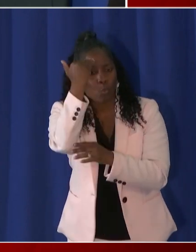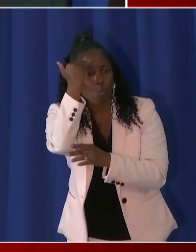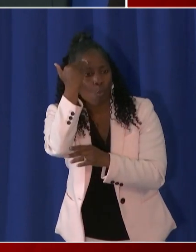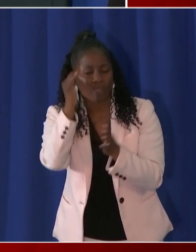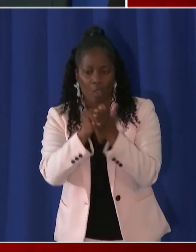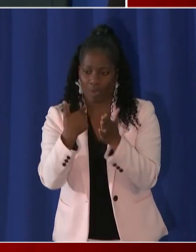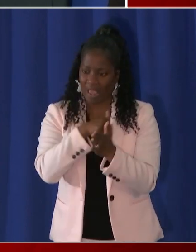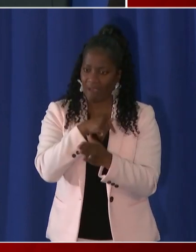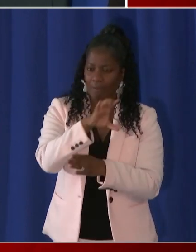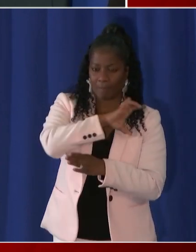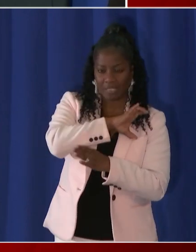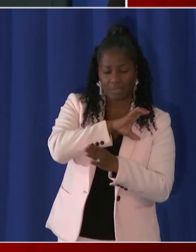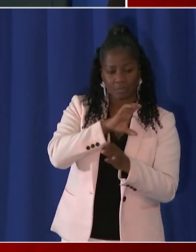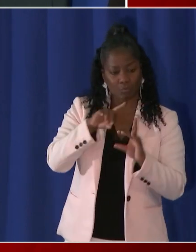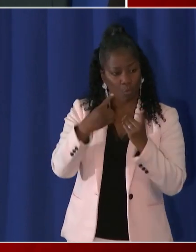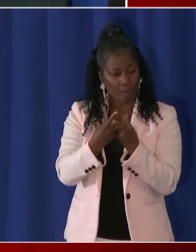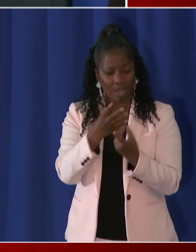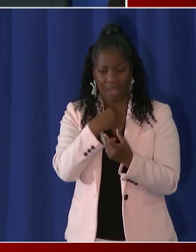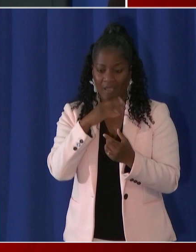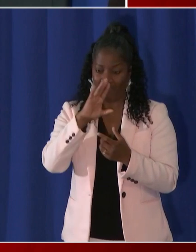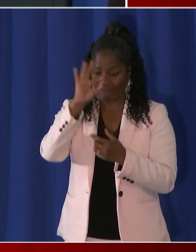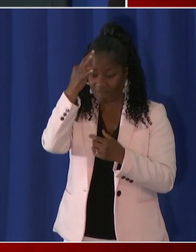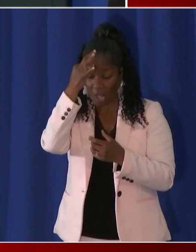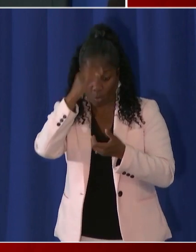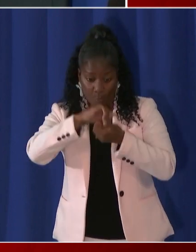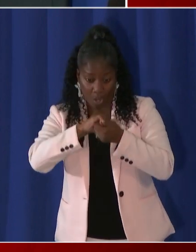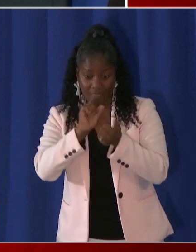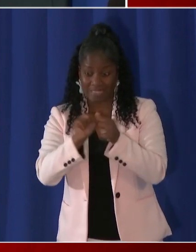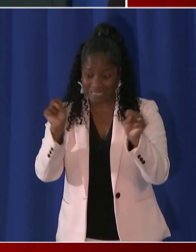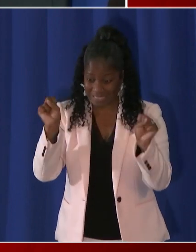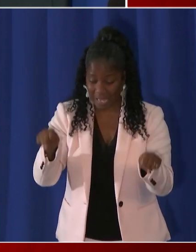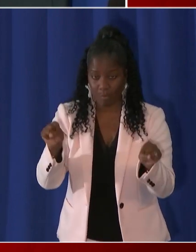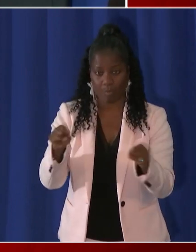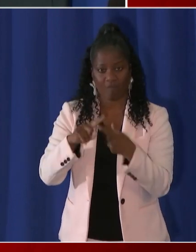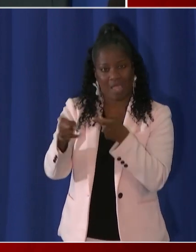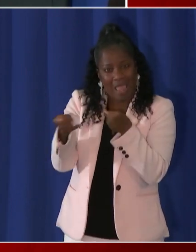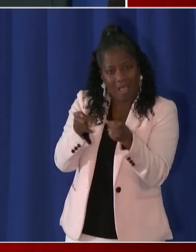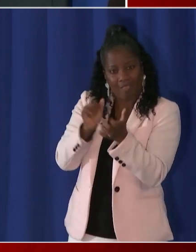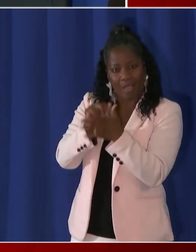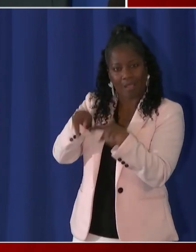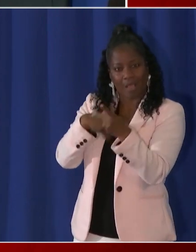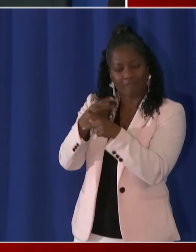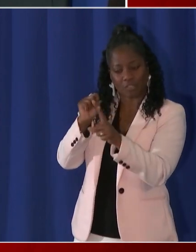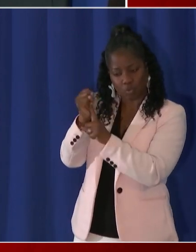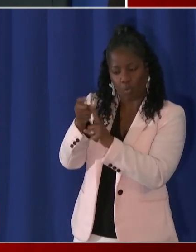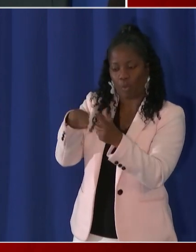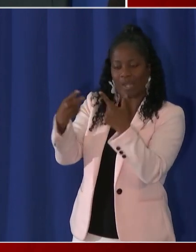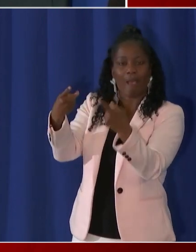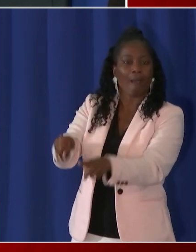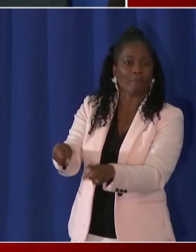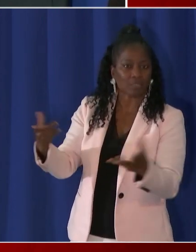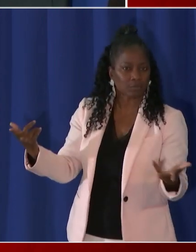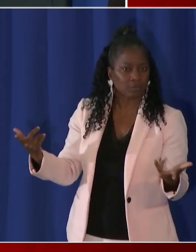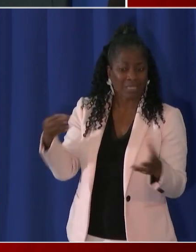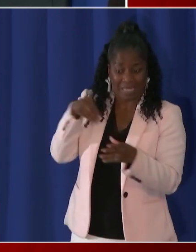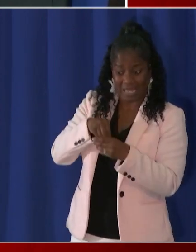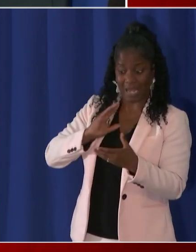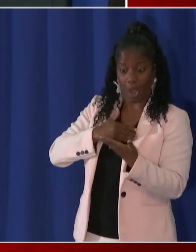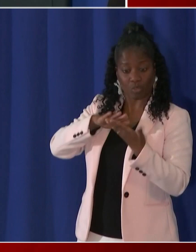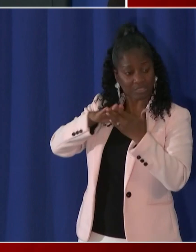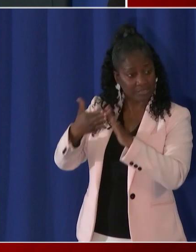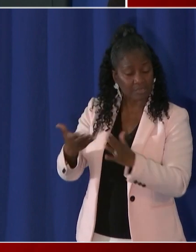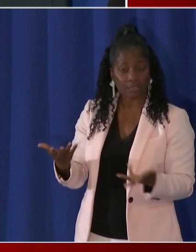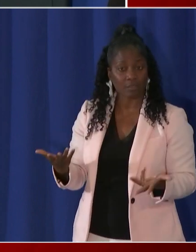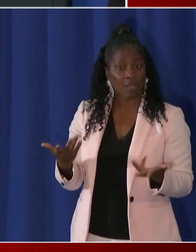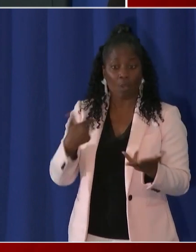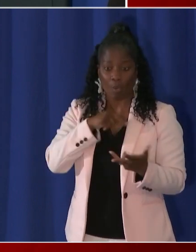that we have a police department and a federal partnership that is capable of handling those type of situations when they do happen. In our city, when we